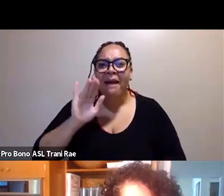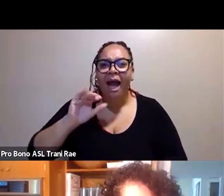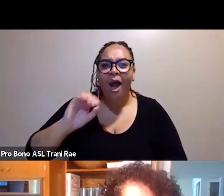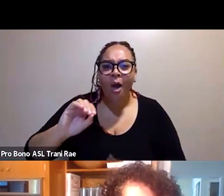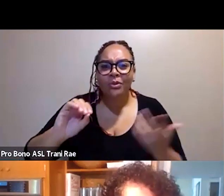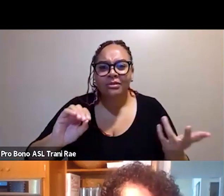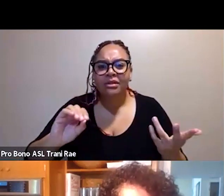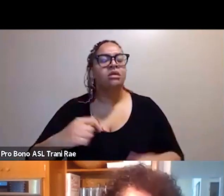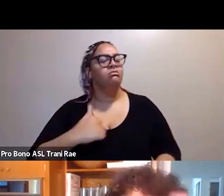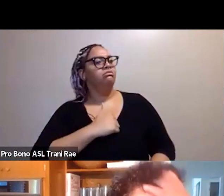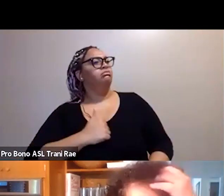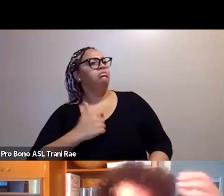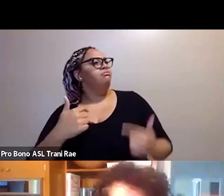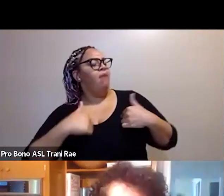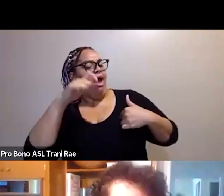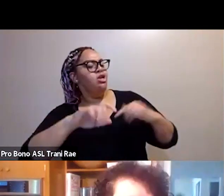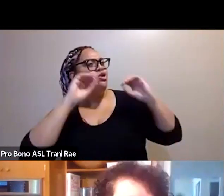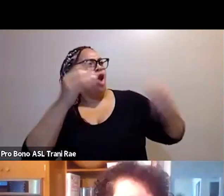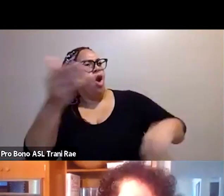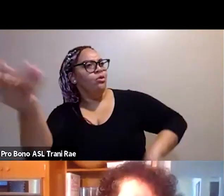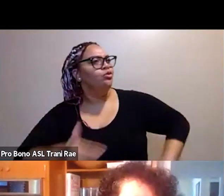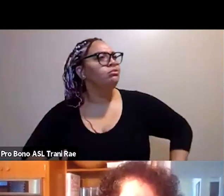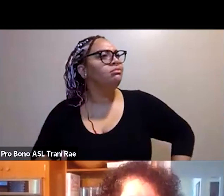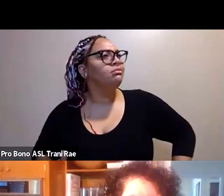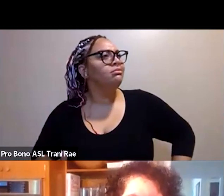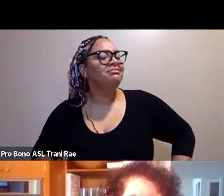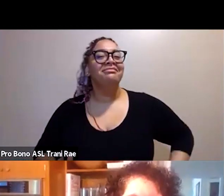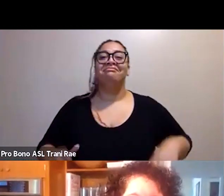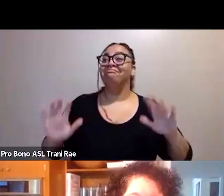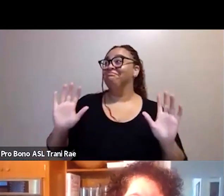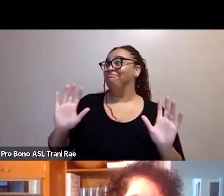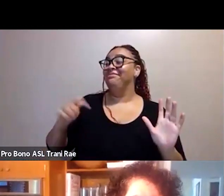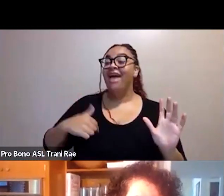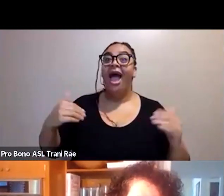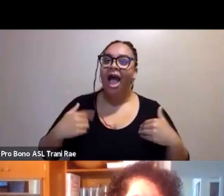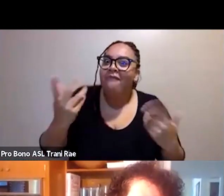I need no introduction. No, I'm just kidding. You need no introduction. I have one,